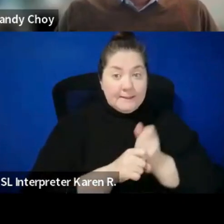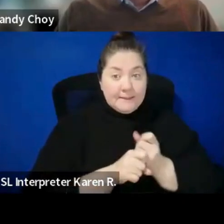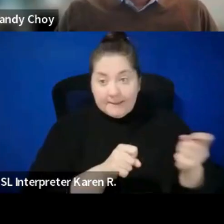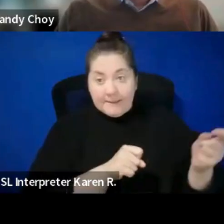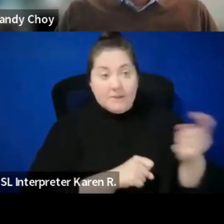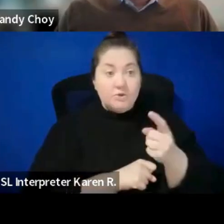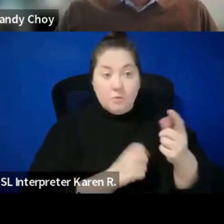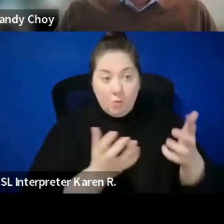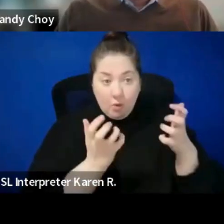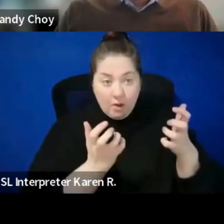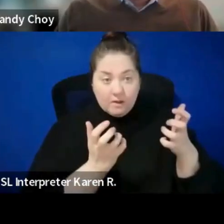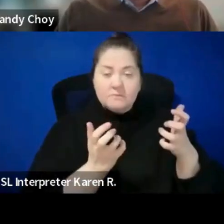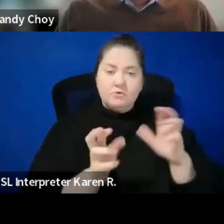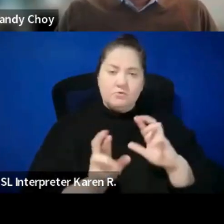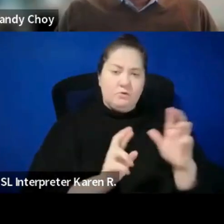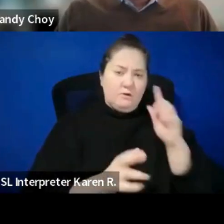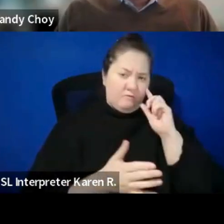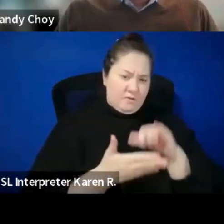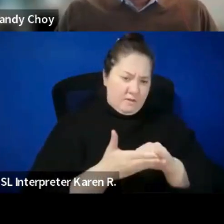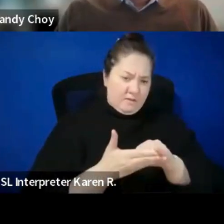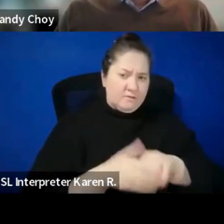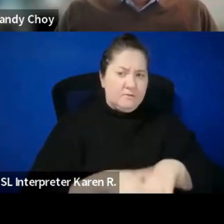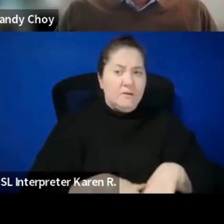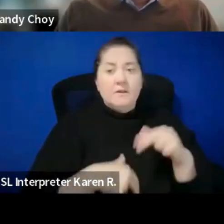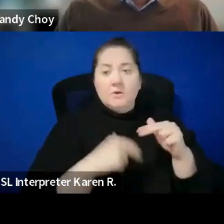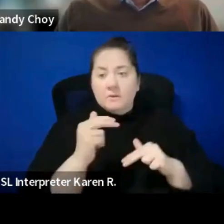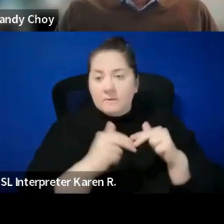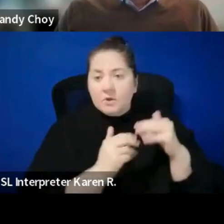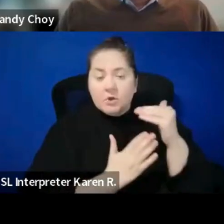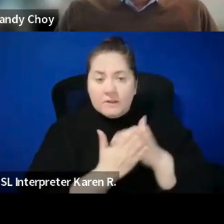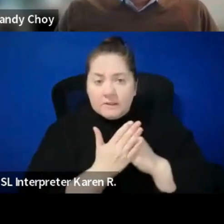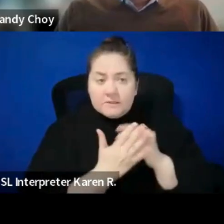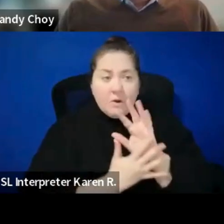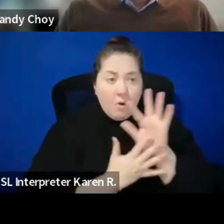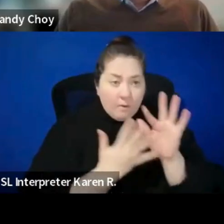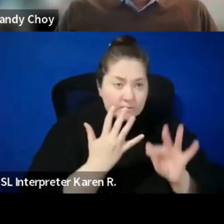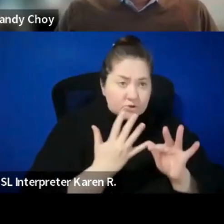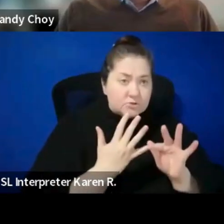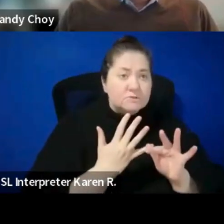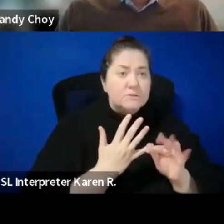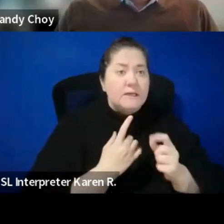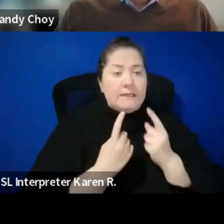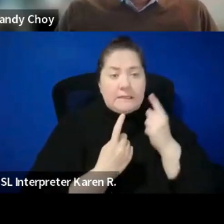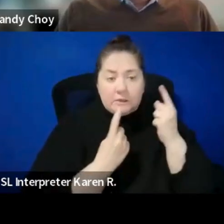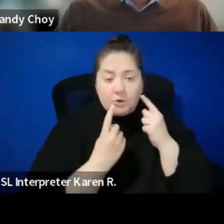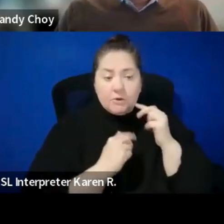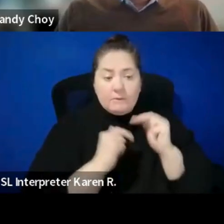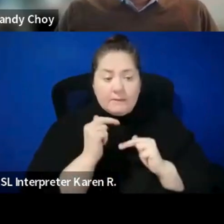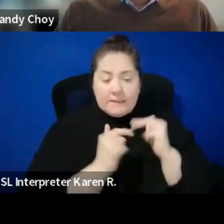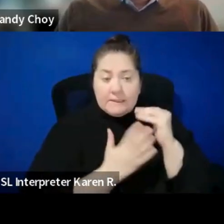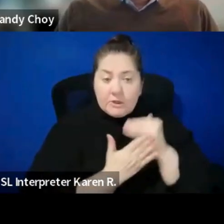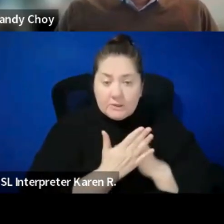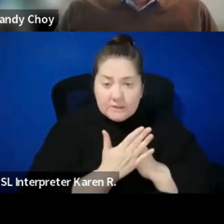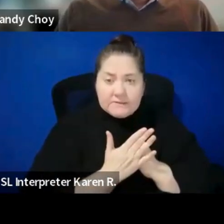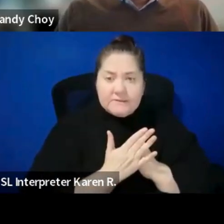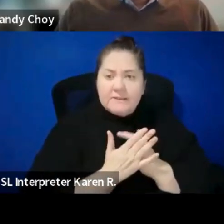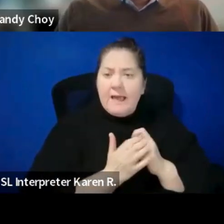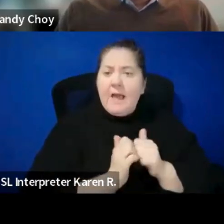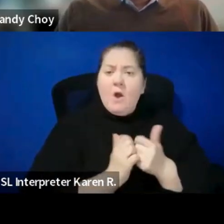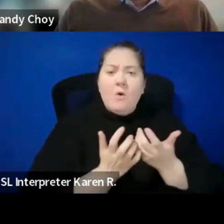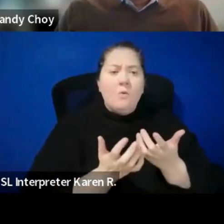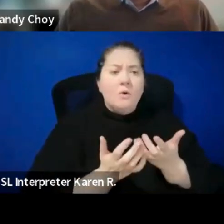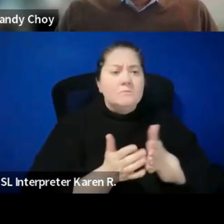you want to be ready for that. And then you build your list of options and consider when you're building that list, consider how you would